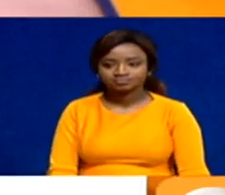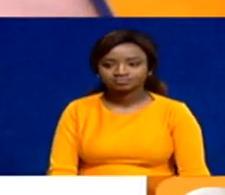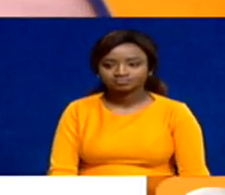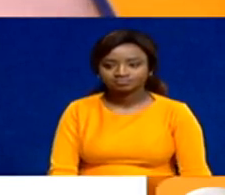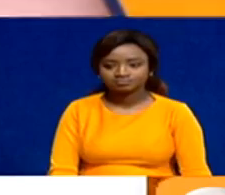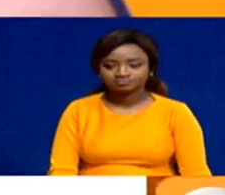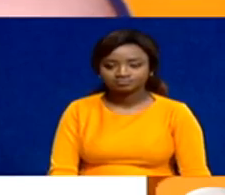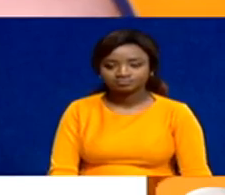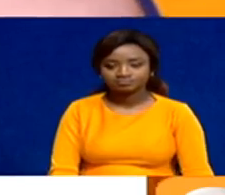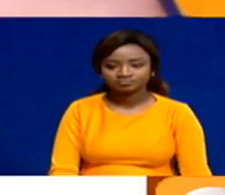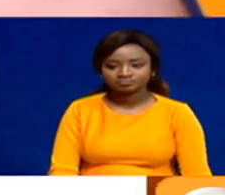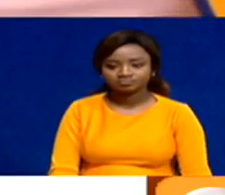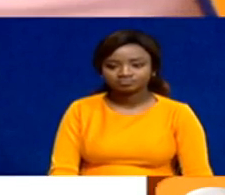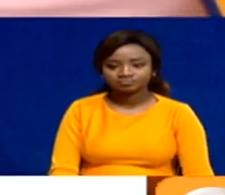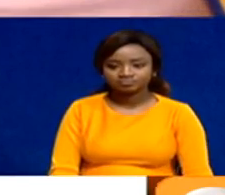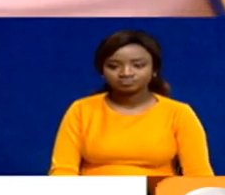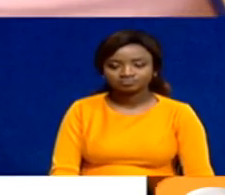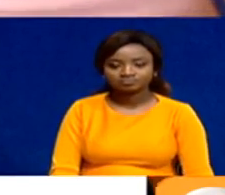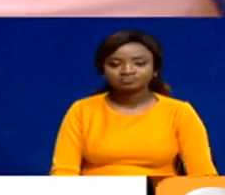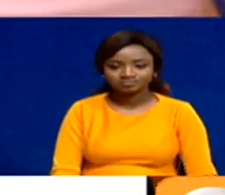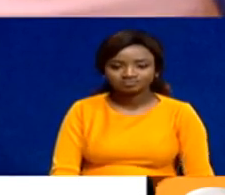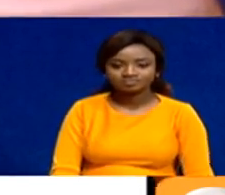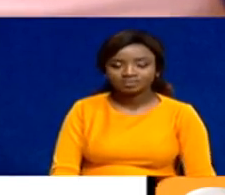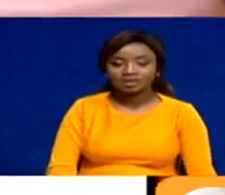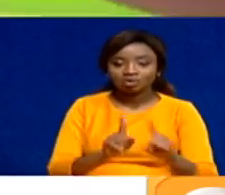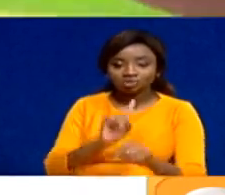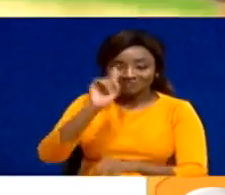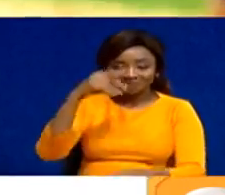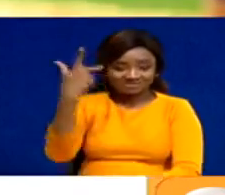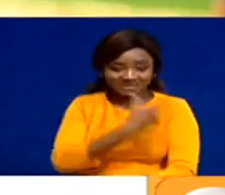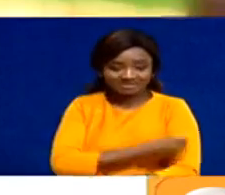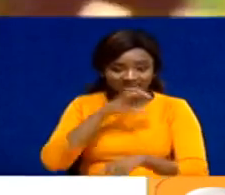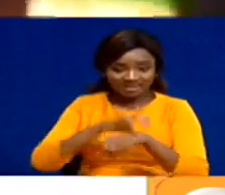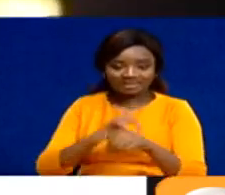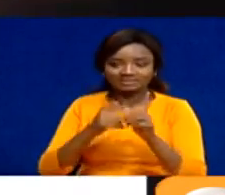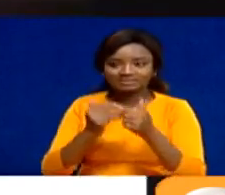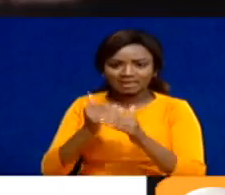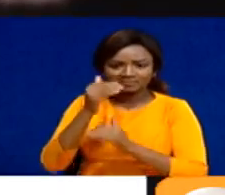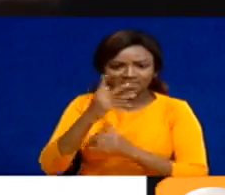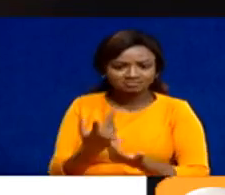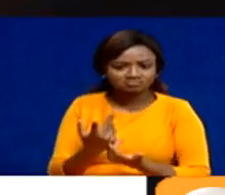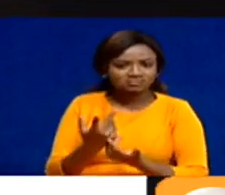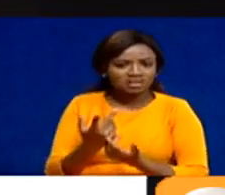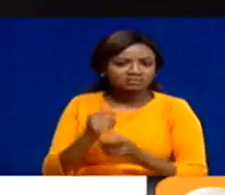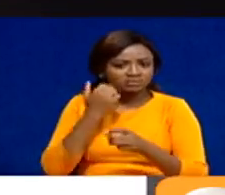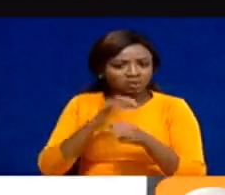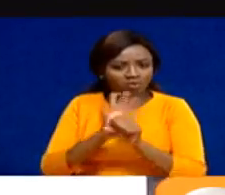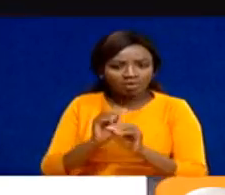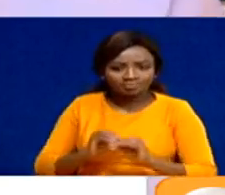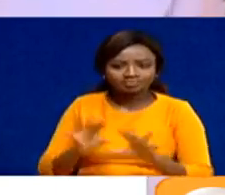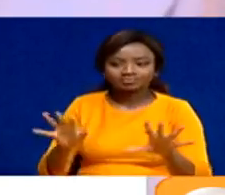More than a year after the world's first COVID-19 shot was administered and 2 years into the pandemic itself,